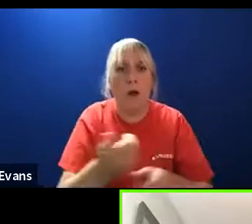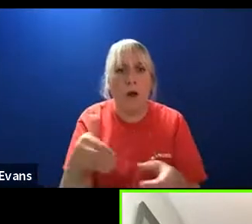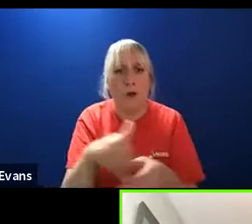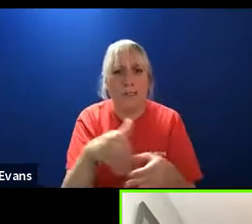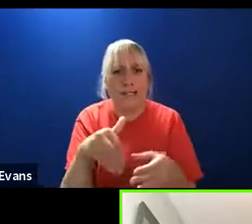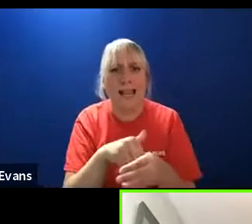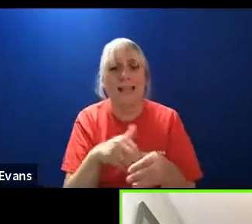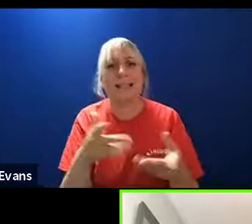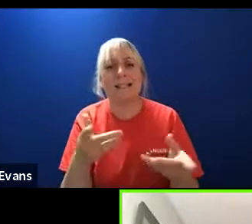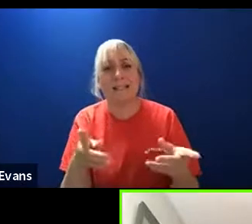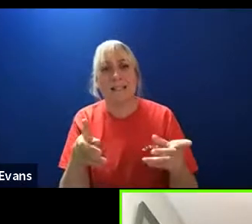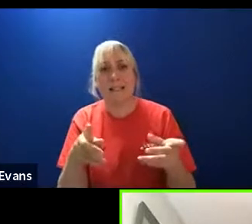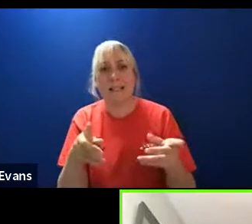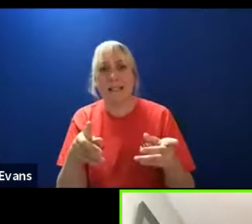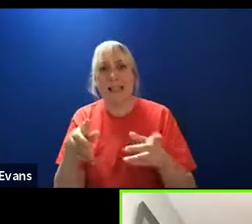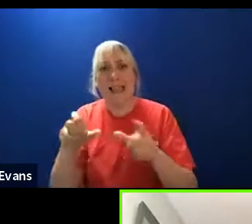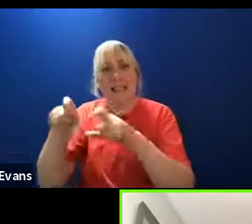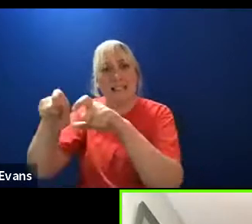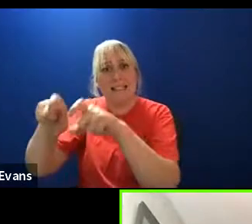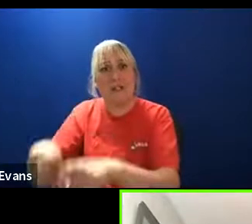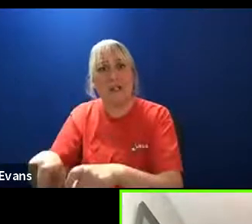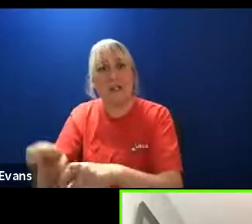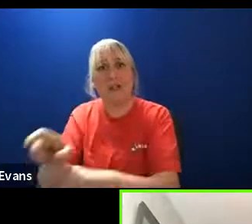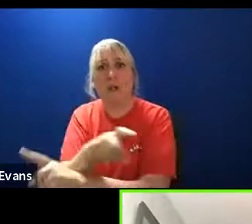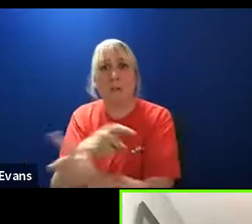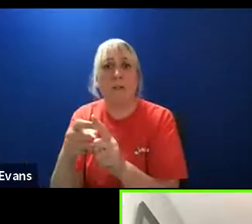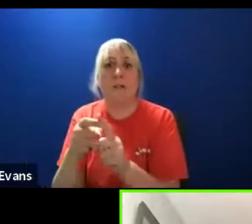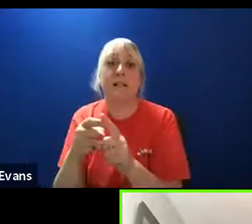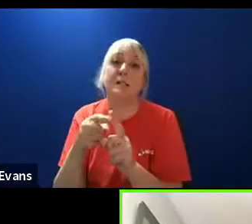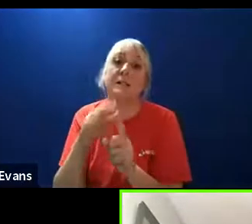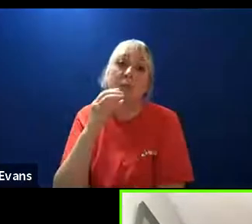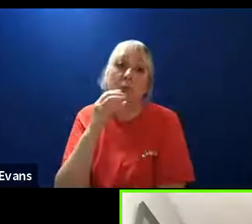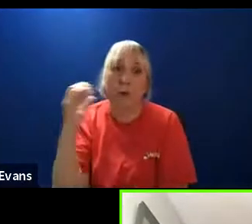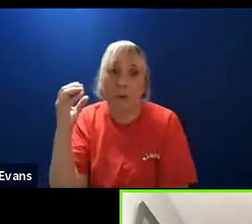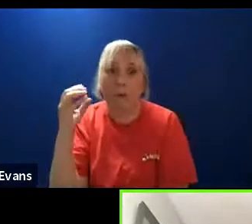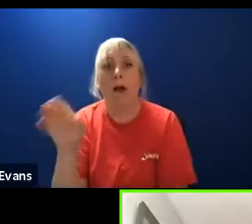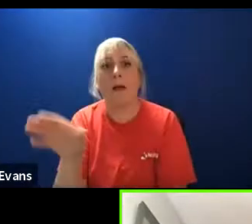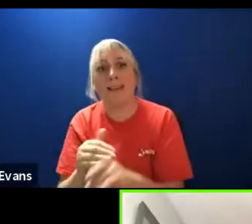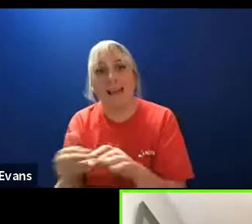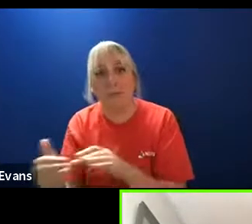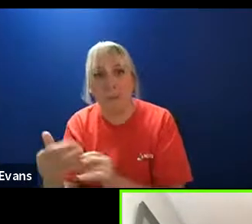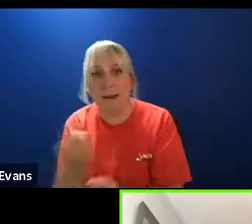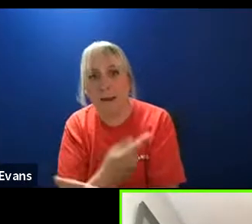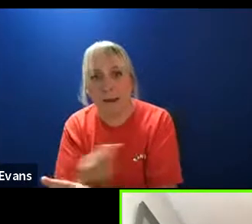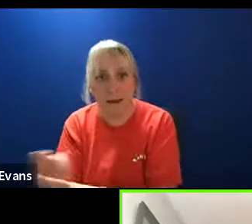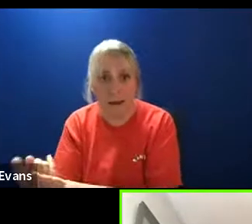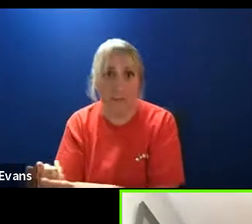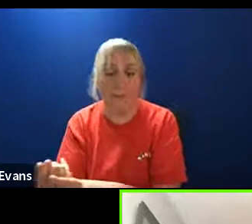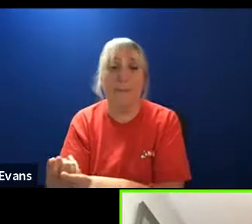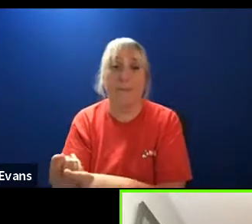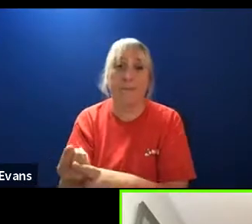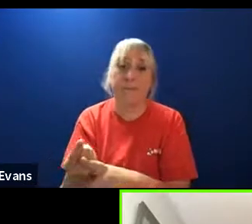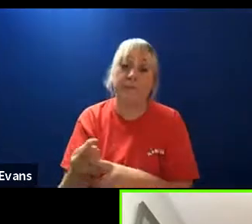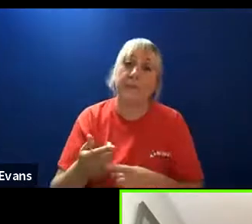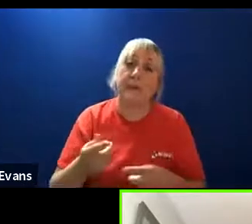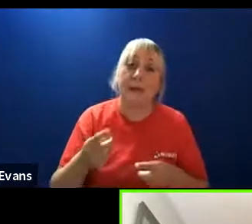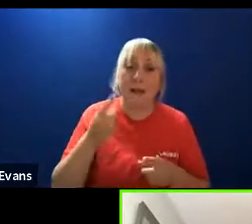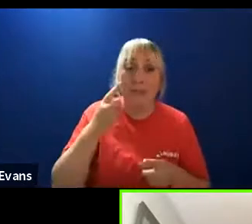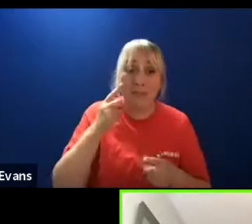communities of Cuba and the Caribbean. And I think it's really important to note